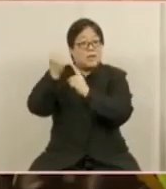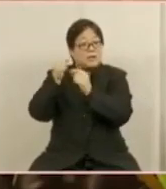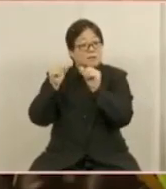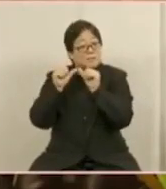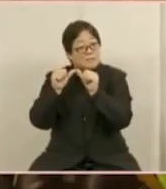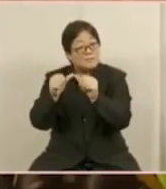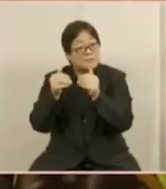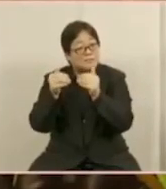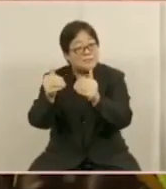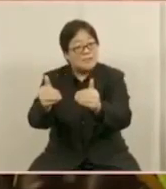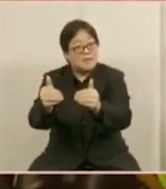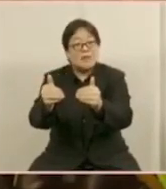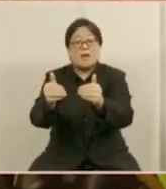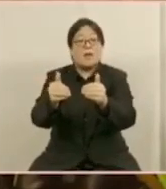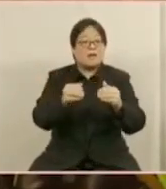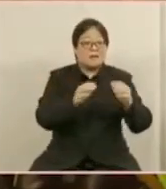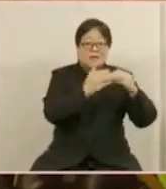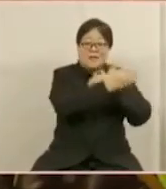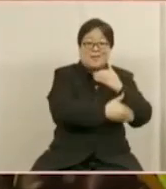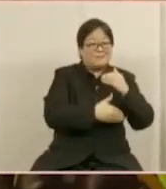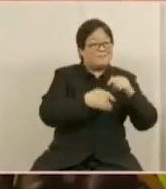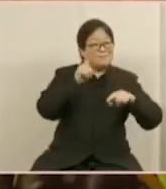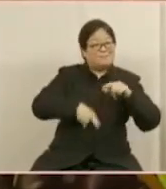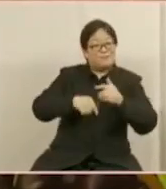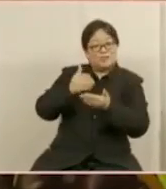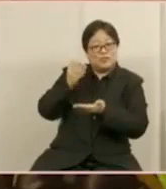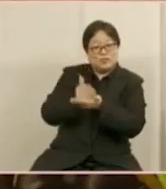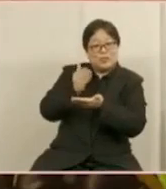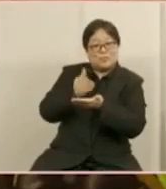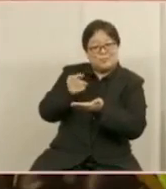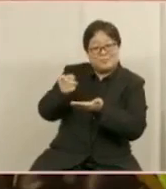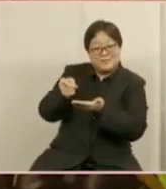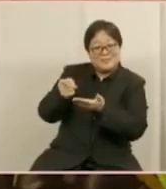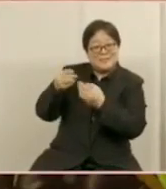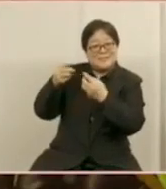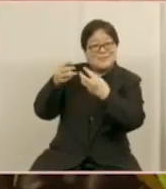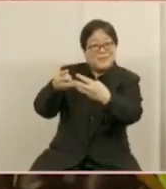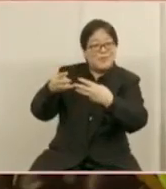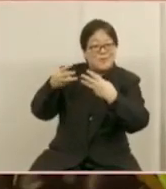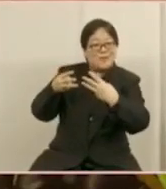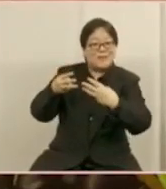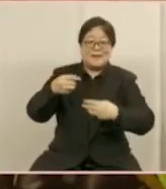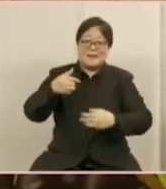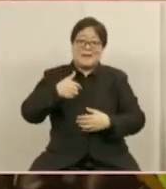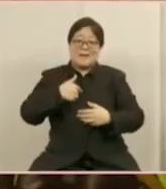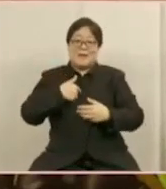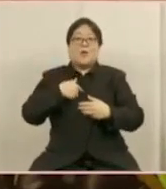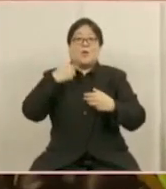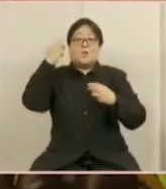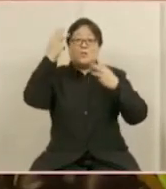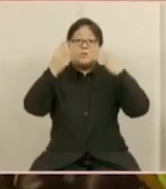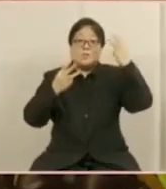there is no external force that can stop this very sub hostility I fear